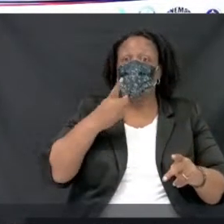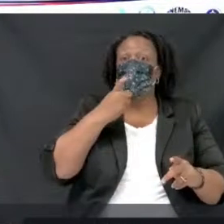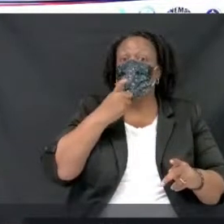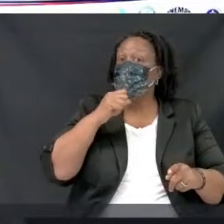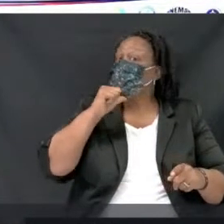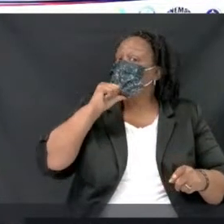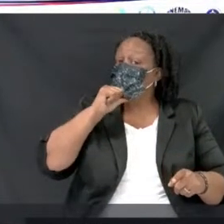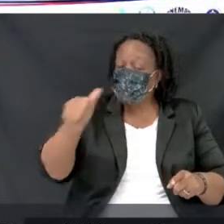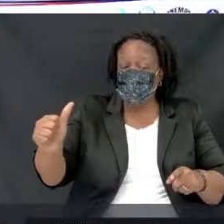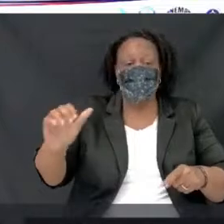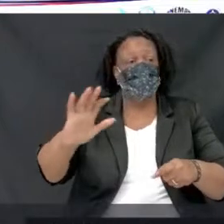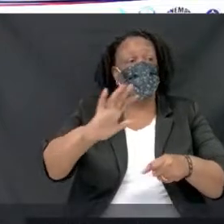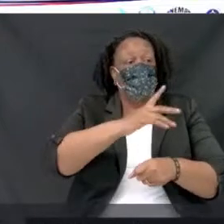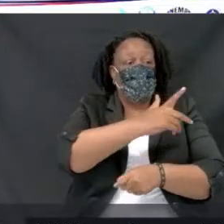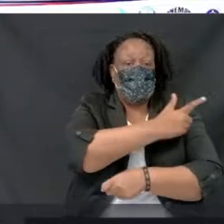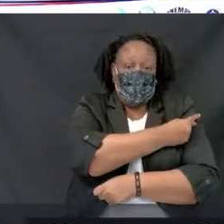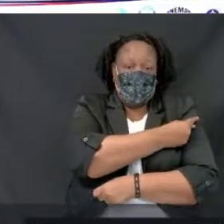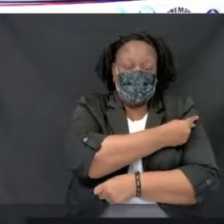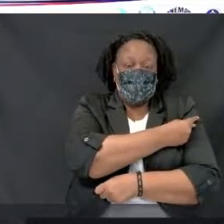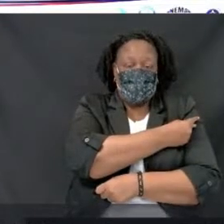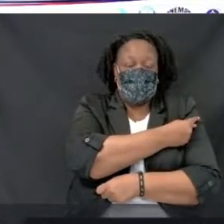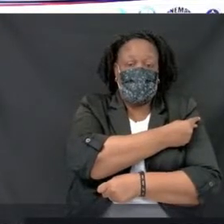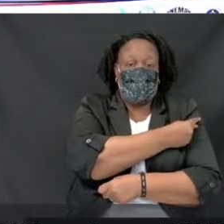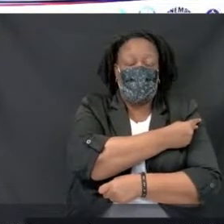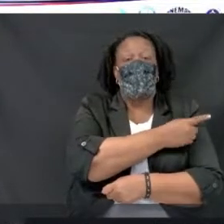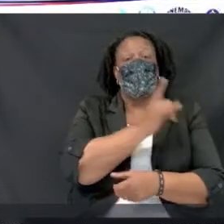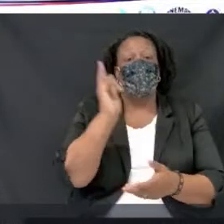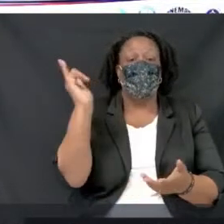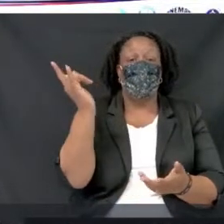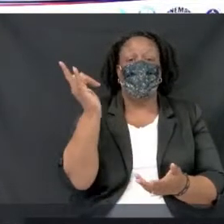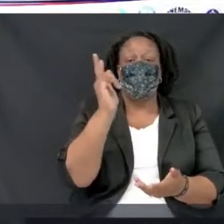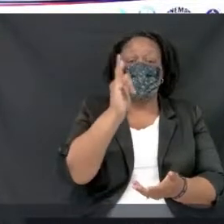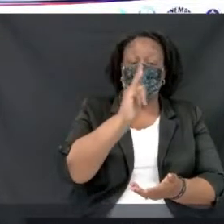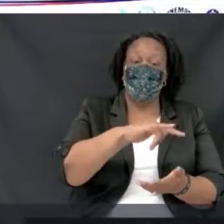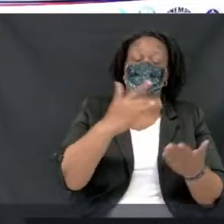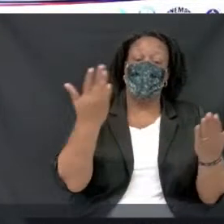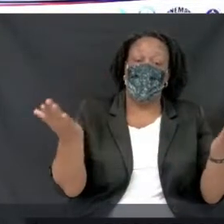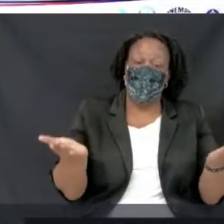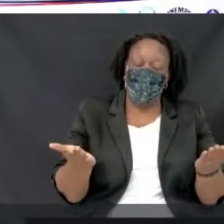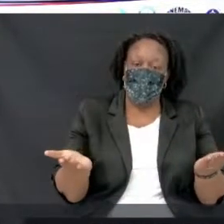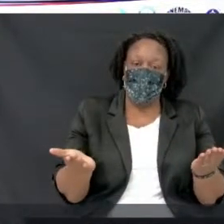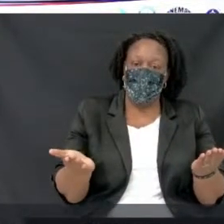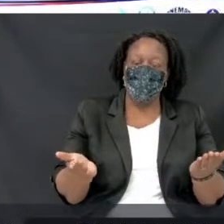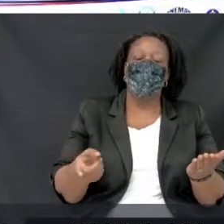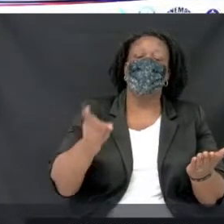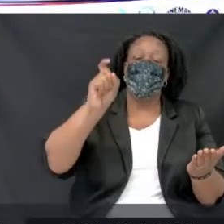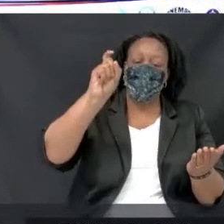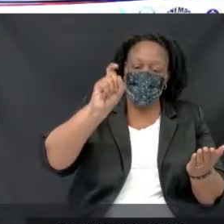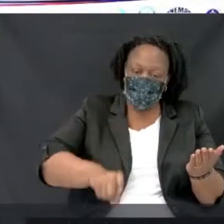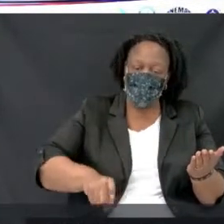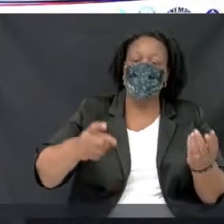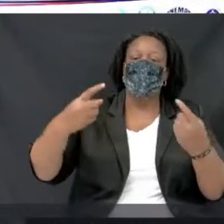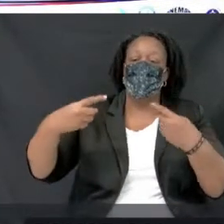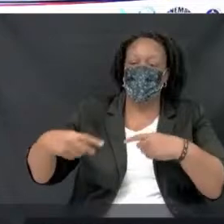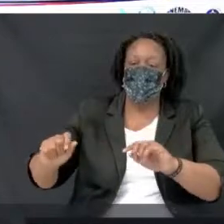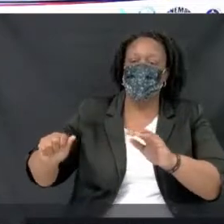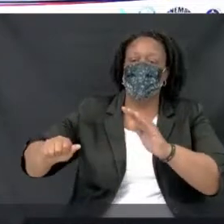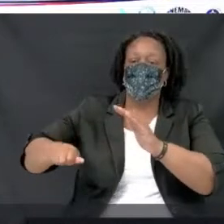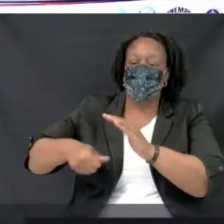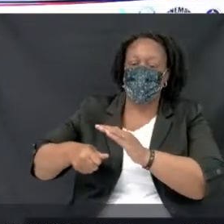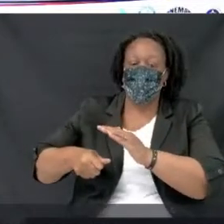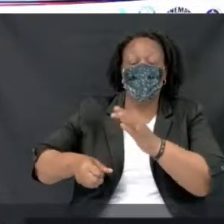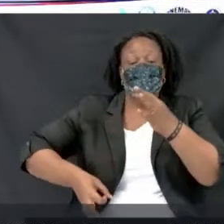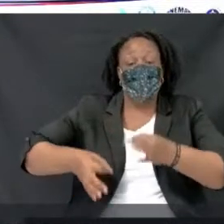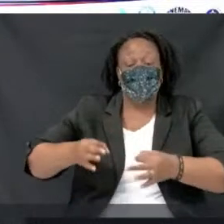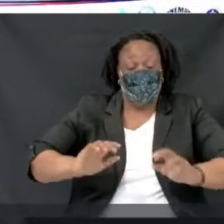you have not vaccinated and you're entering the Federation as a resident citizen, meaning that you are a citizen of this country, or you are